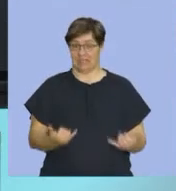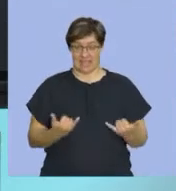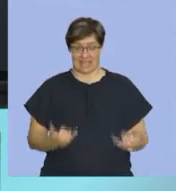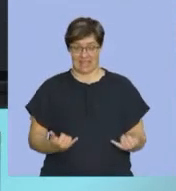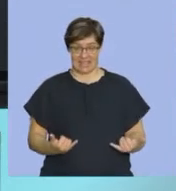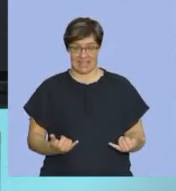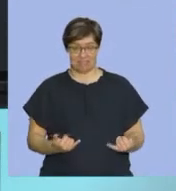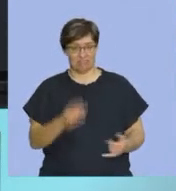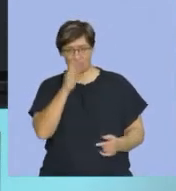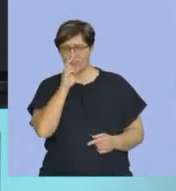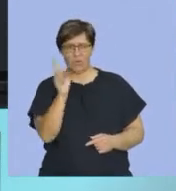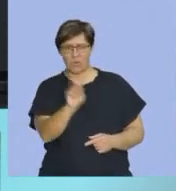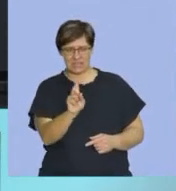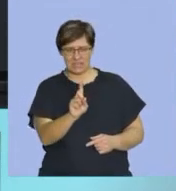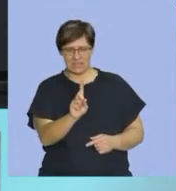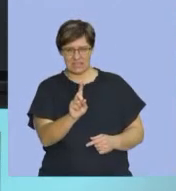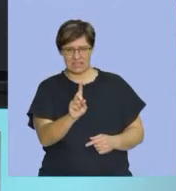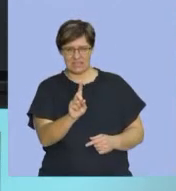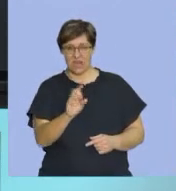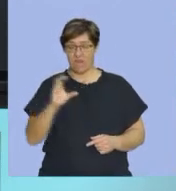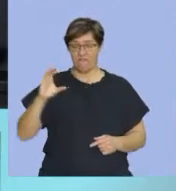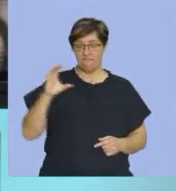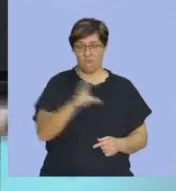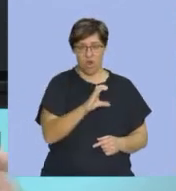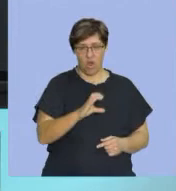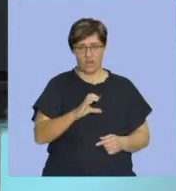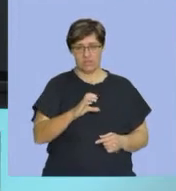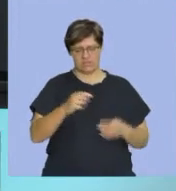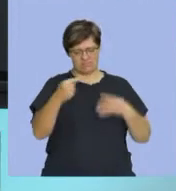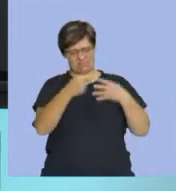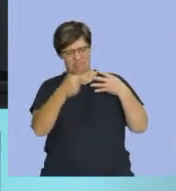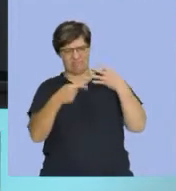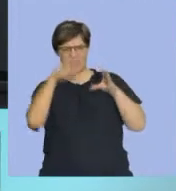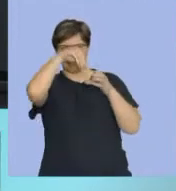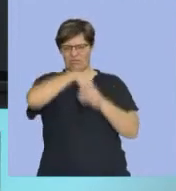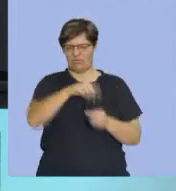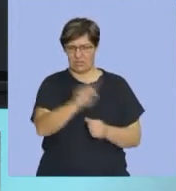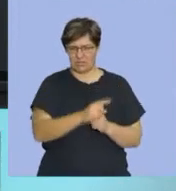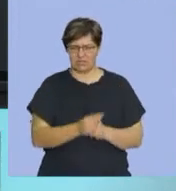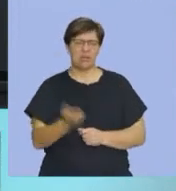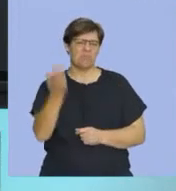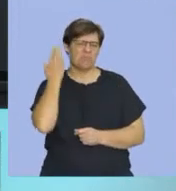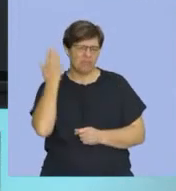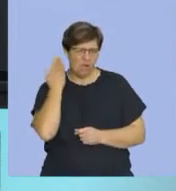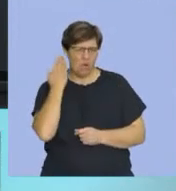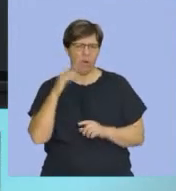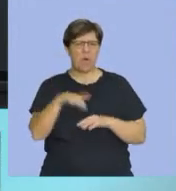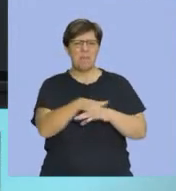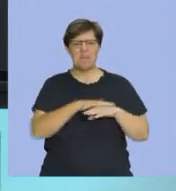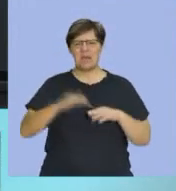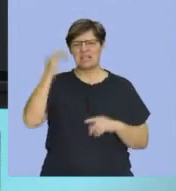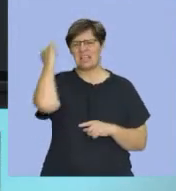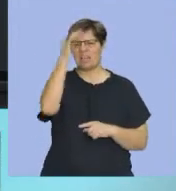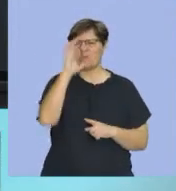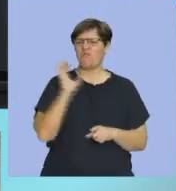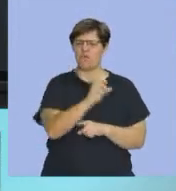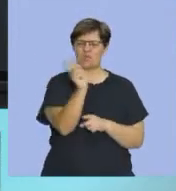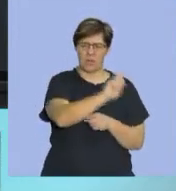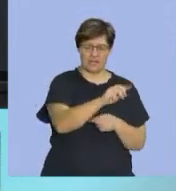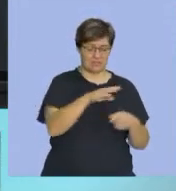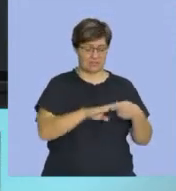today, we're going to look at components of forces. So last time we did some basic theory of what forces were. Now we're going to